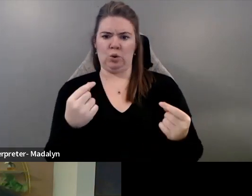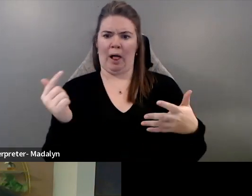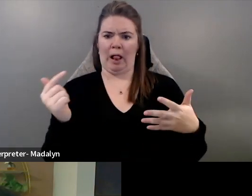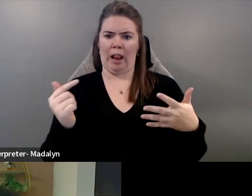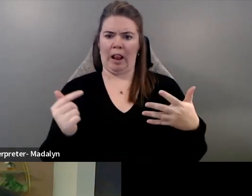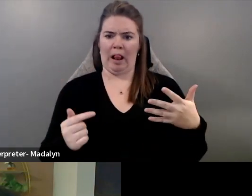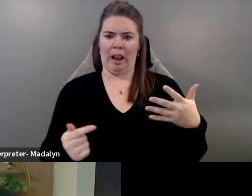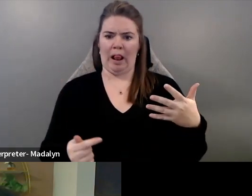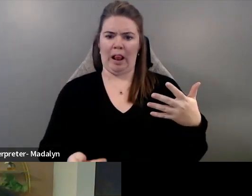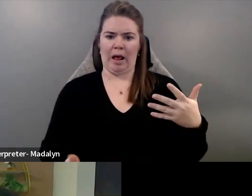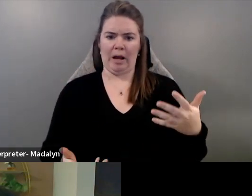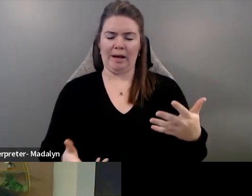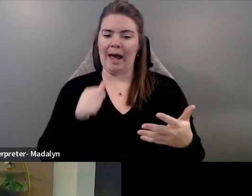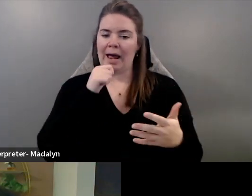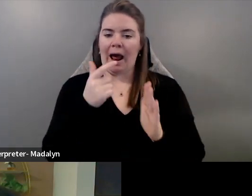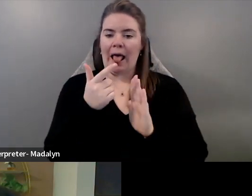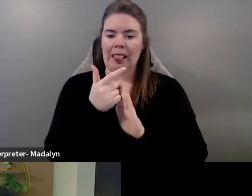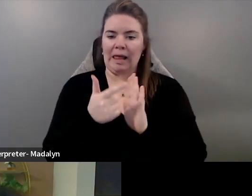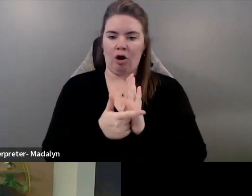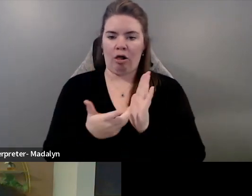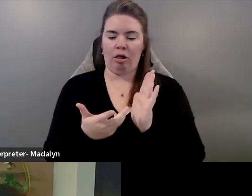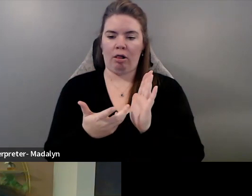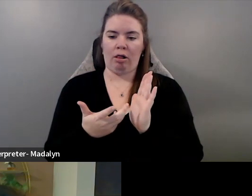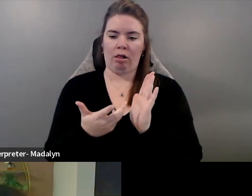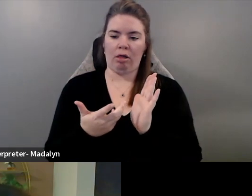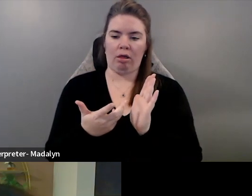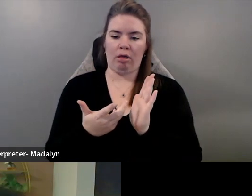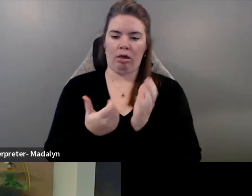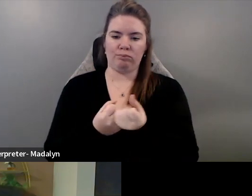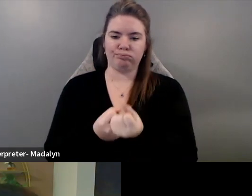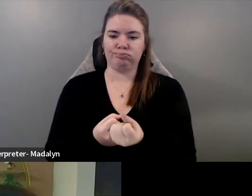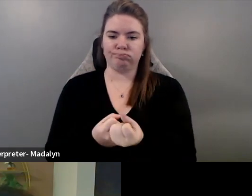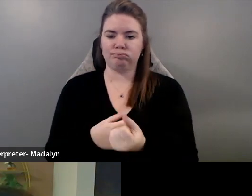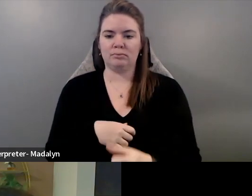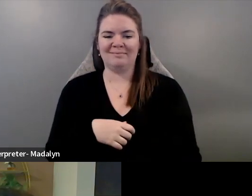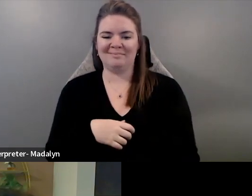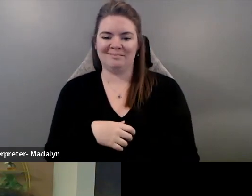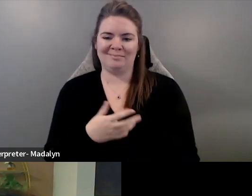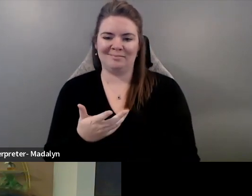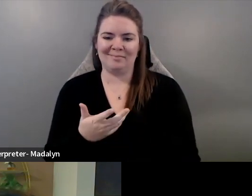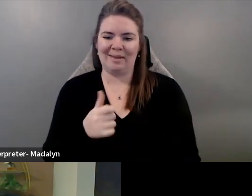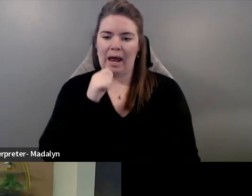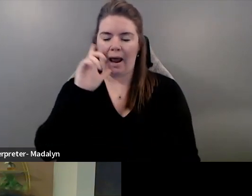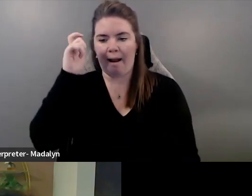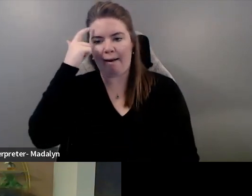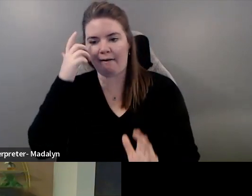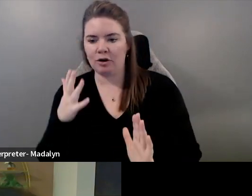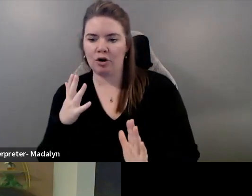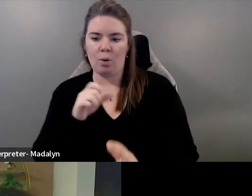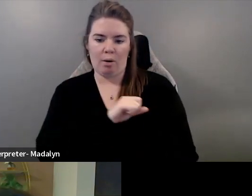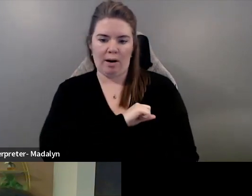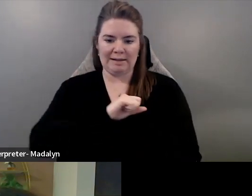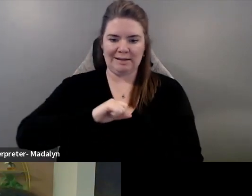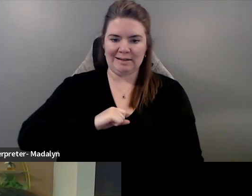a legal thing. There's some legal backing behind it, but they're not, you know, it's not, you know, the governor or a senator or someone like that saying